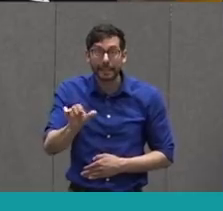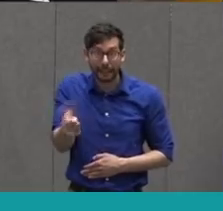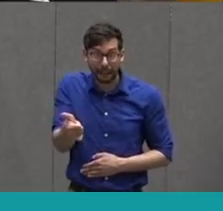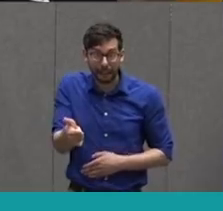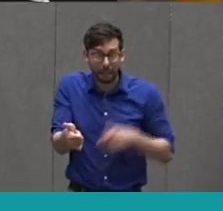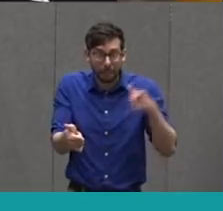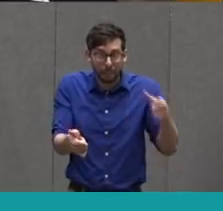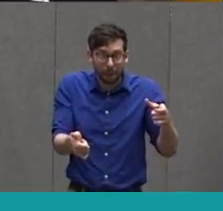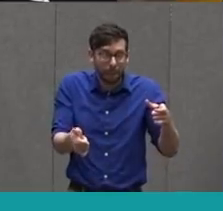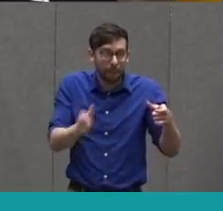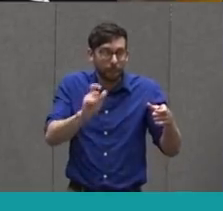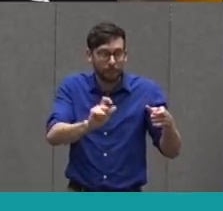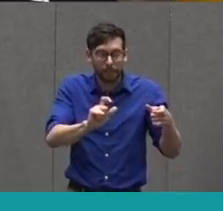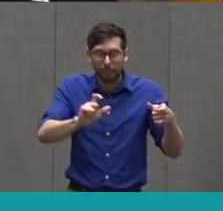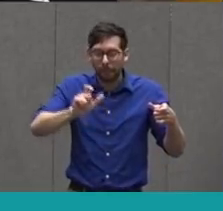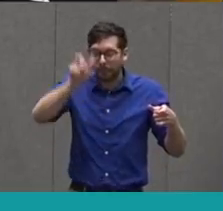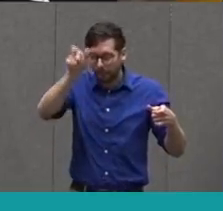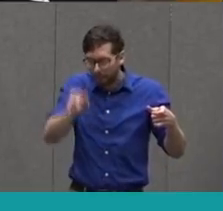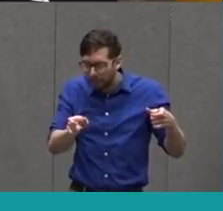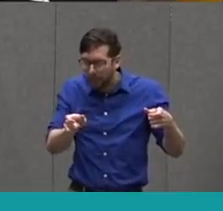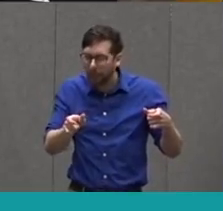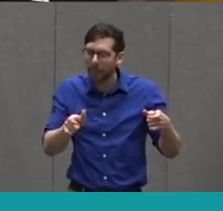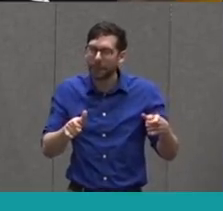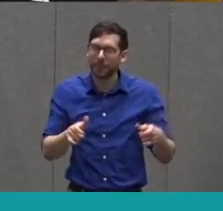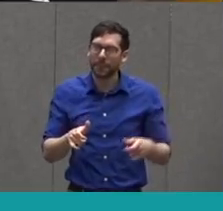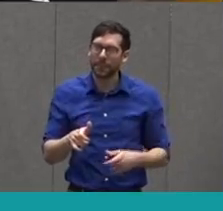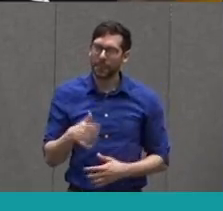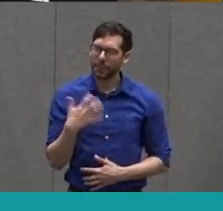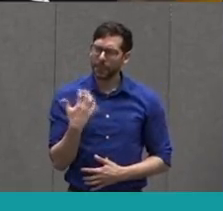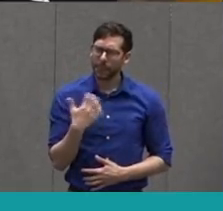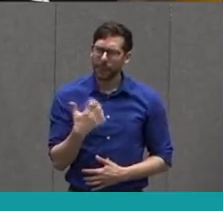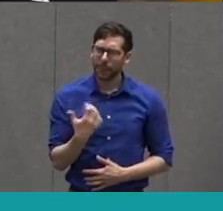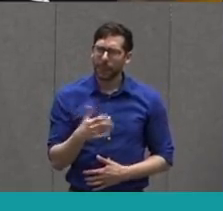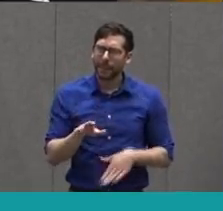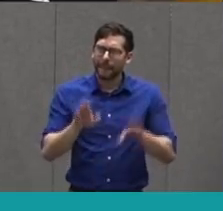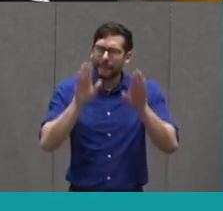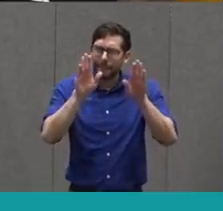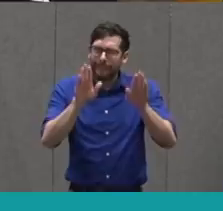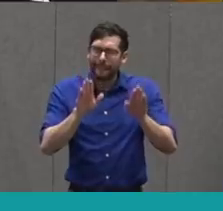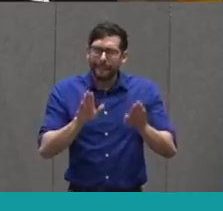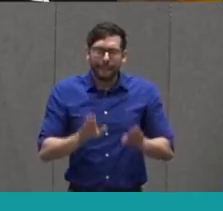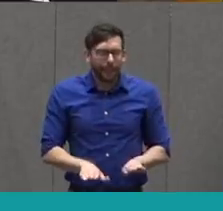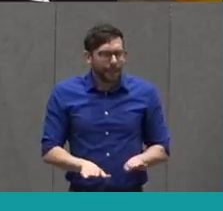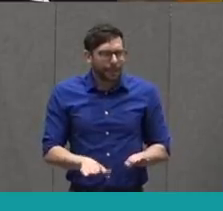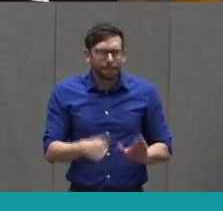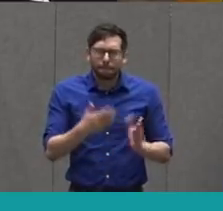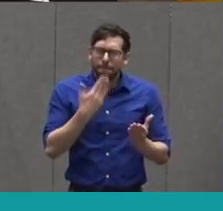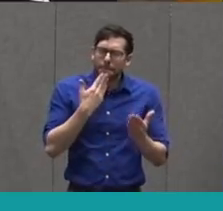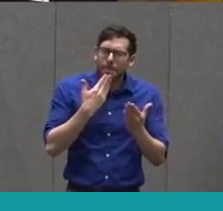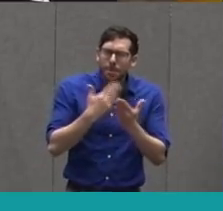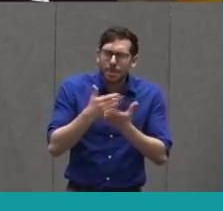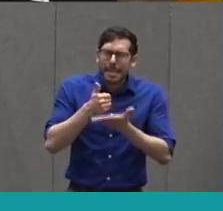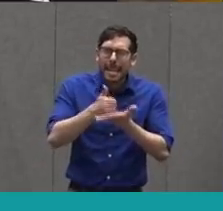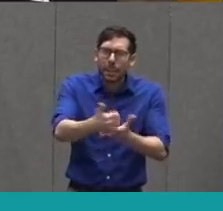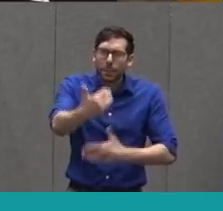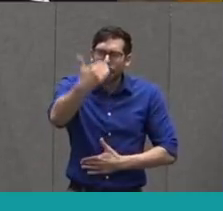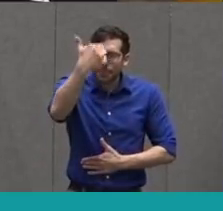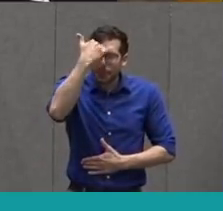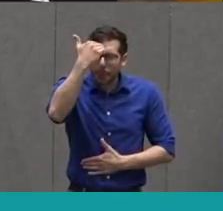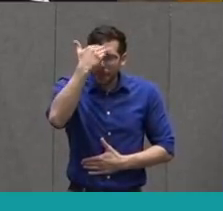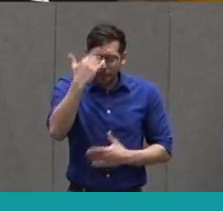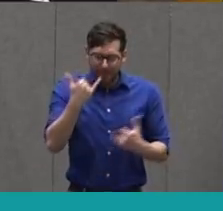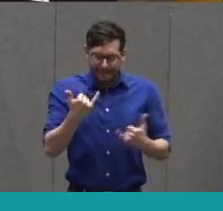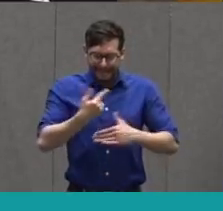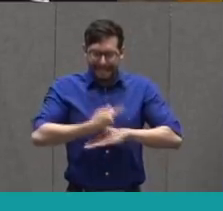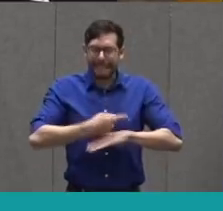Wow, that's a great representation to be able to know your number of the day. So when I'm thinking